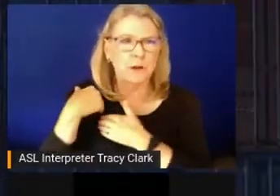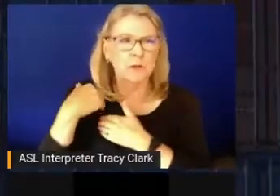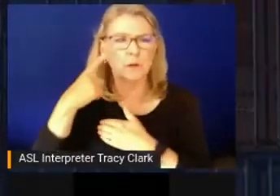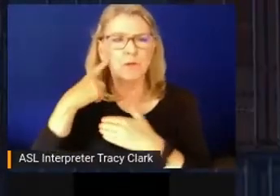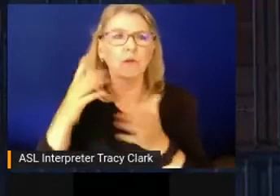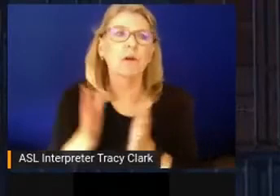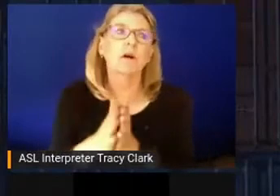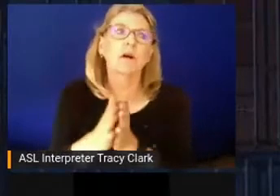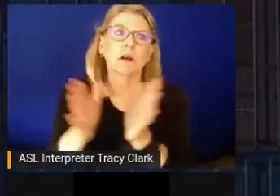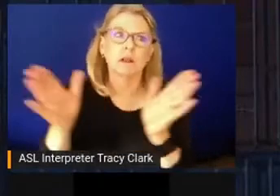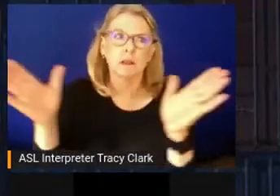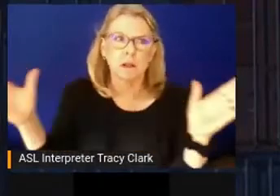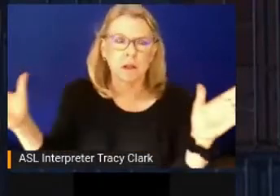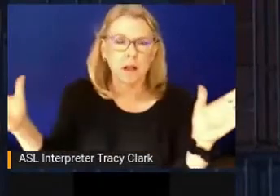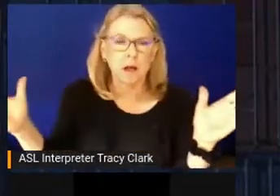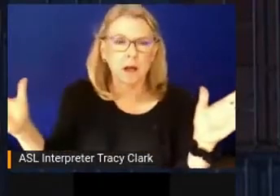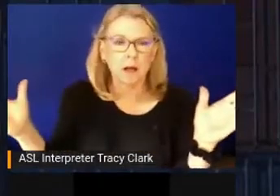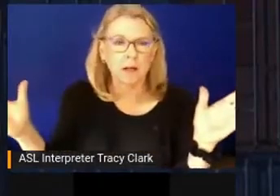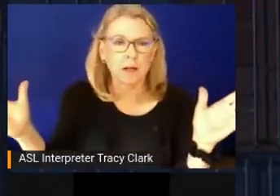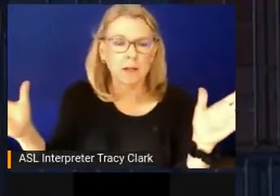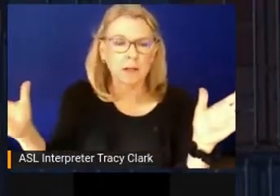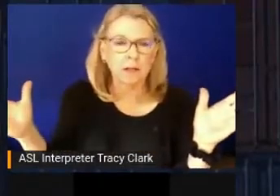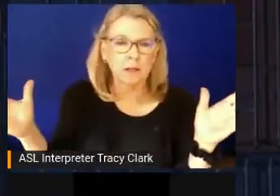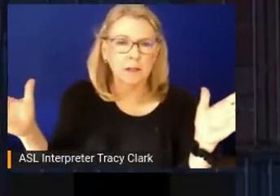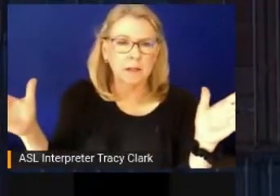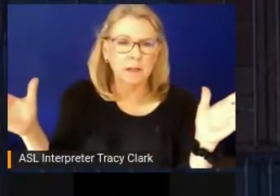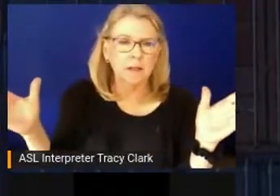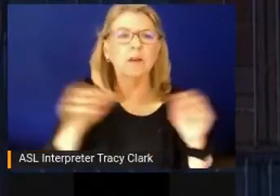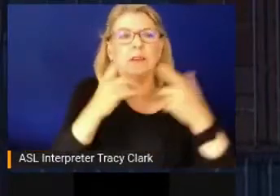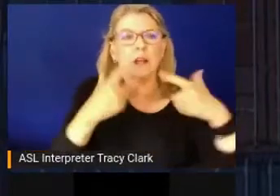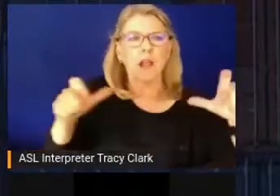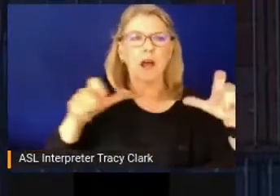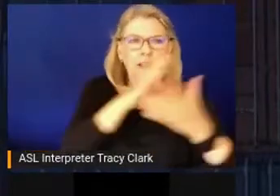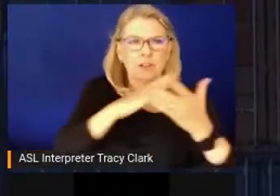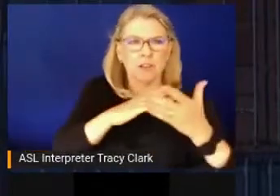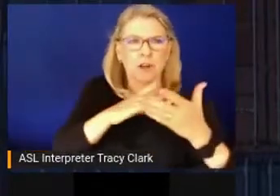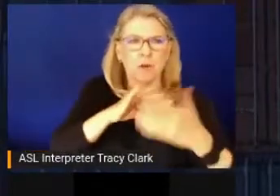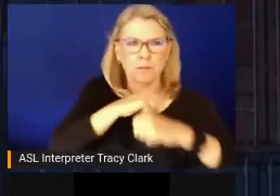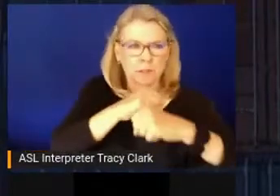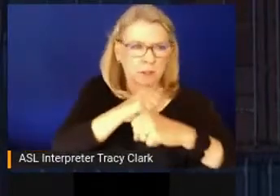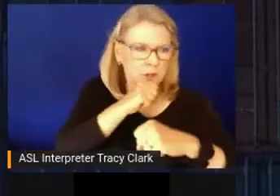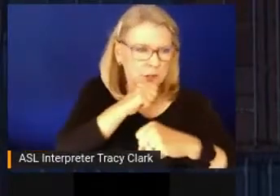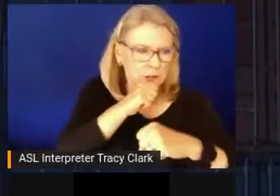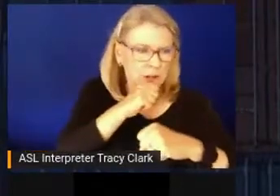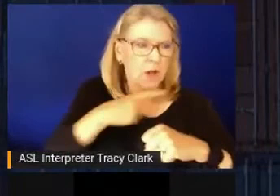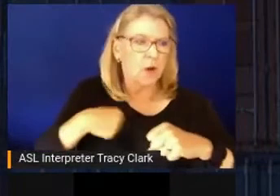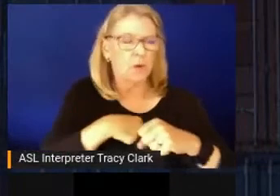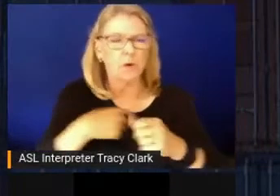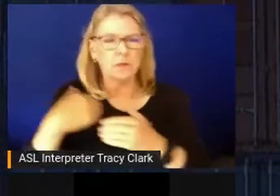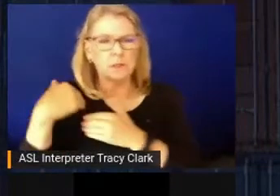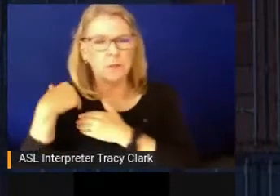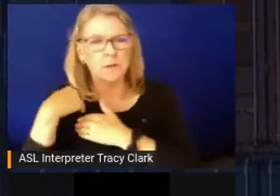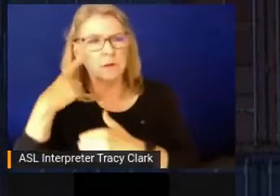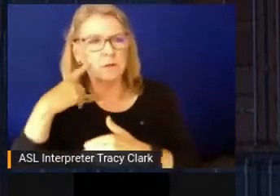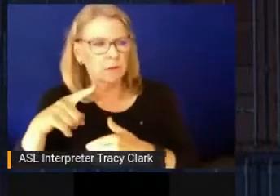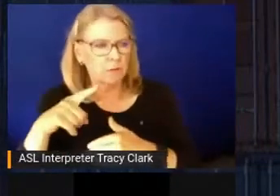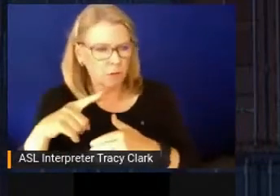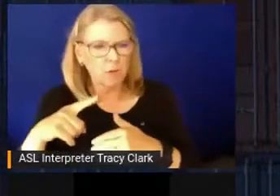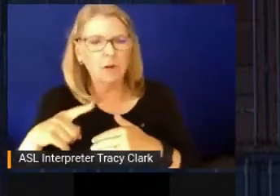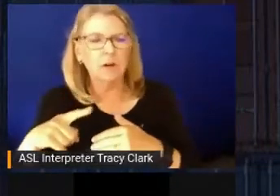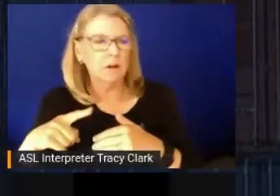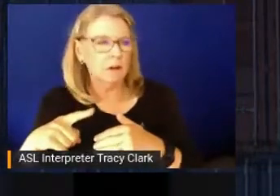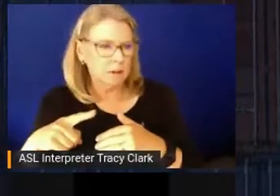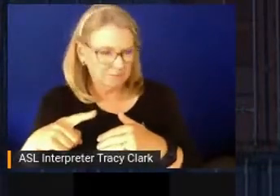share of security. Again, we're responsible for securing our global